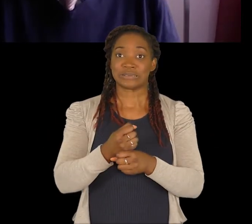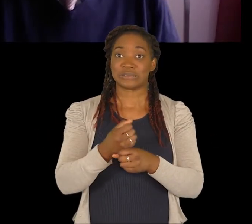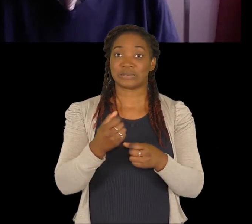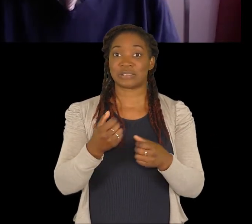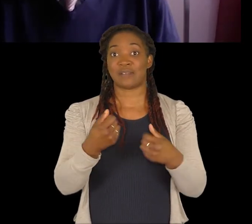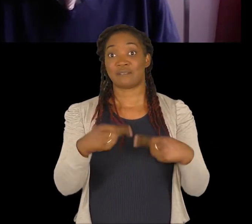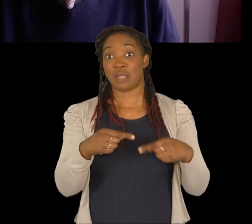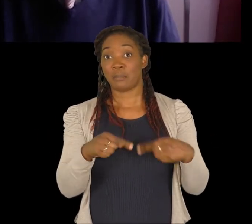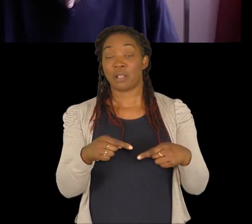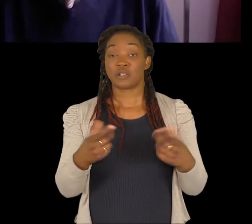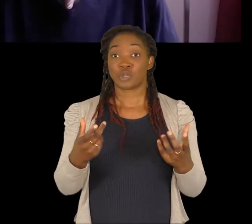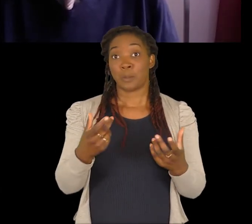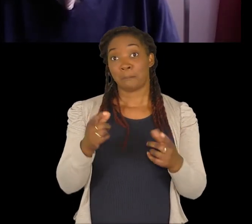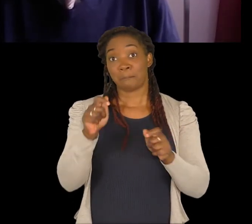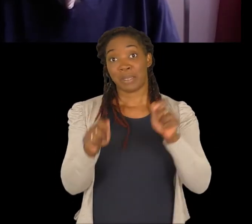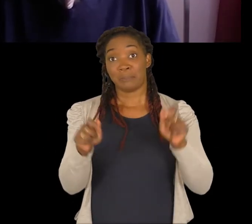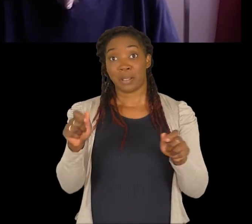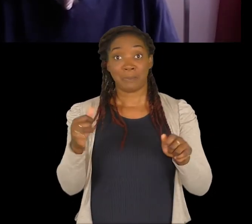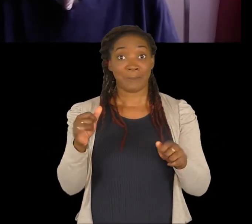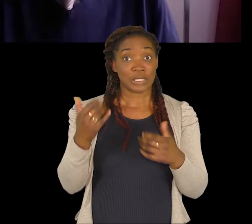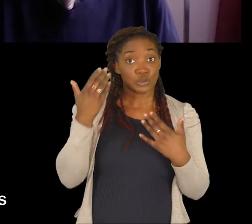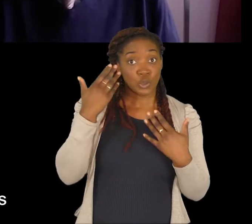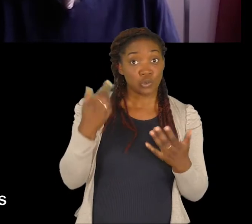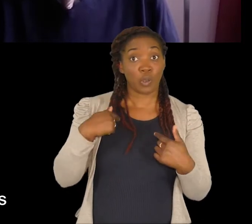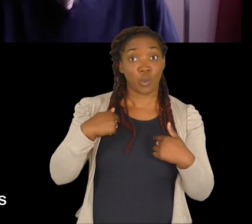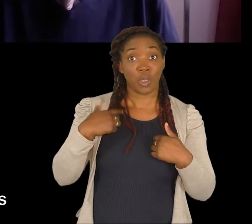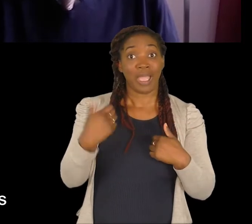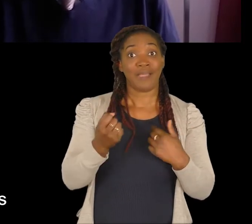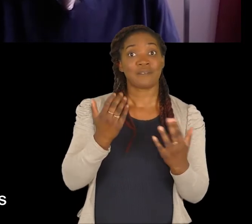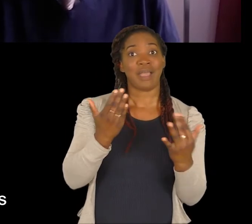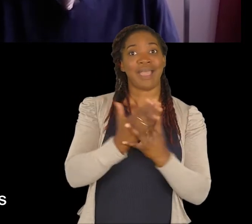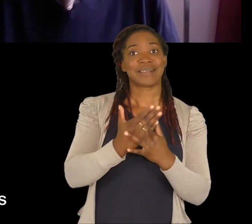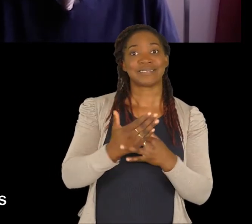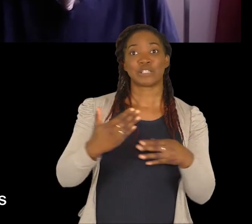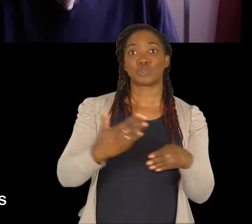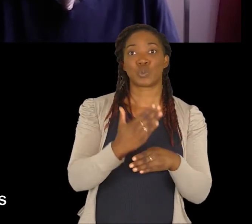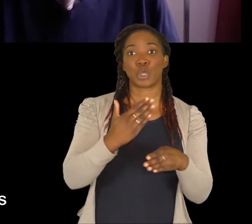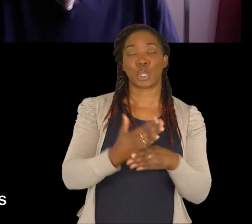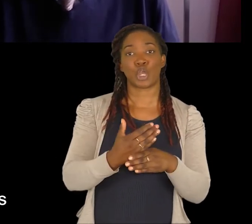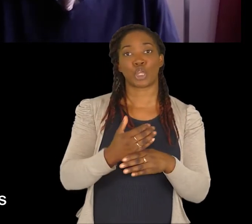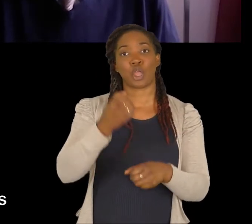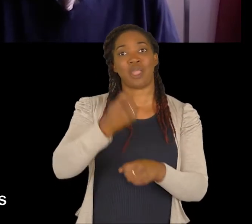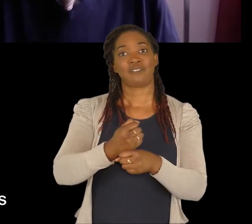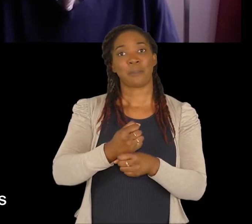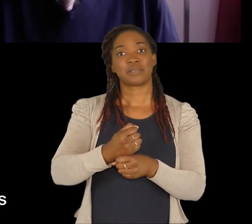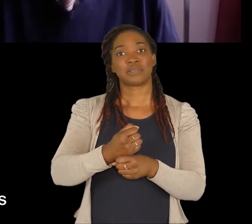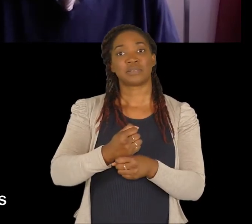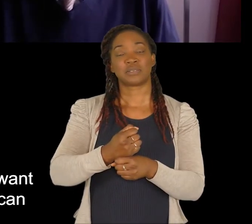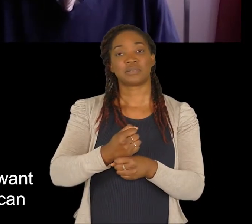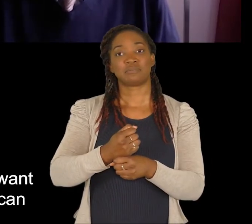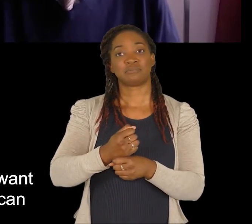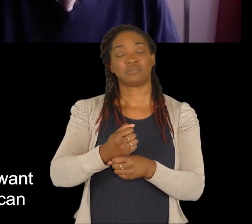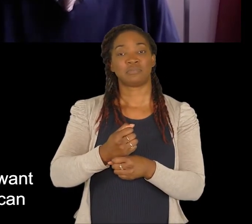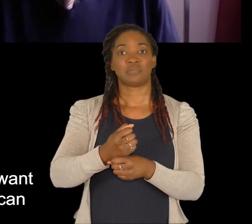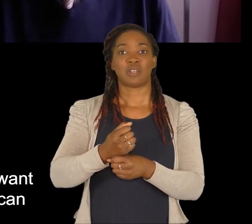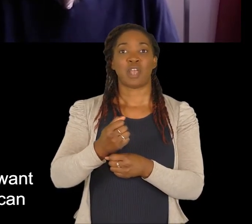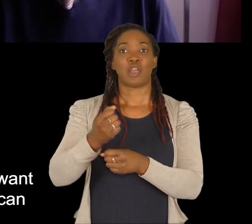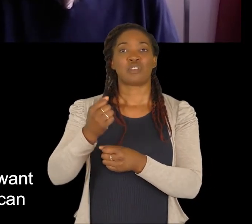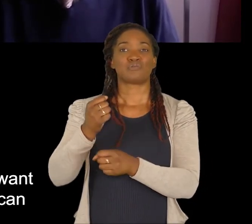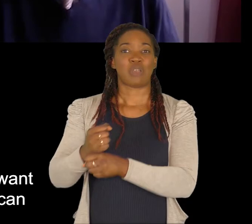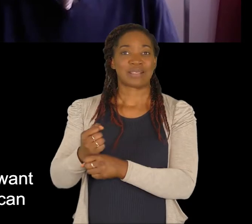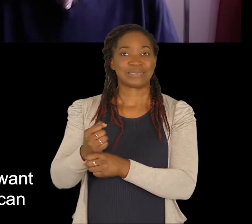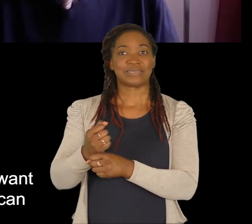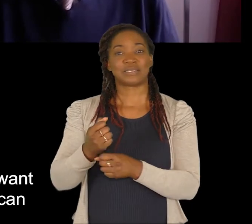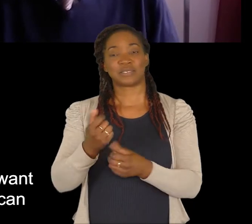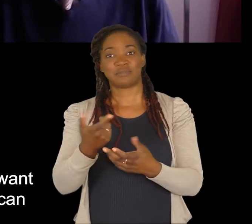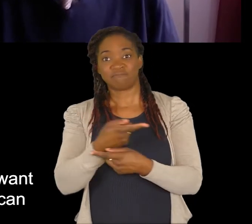grants and schemes available. Some people may or may not know this, but we do have the Access to Work. It's a government grant scheme that supports disabled people in work,